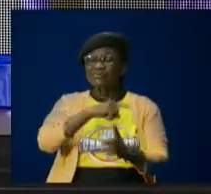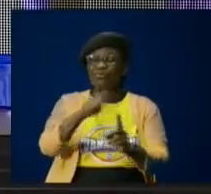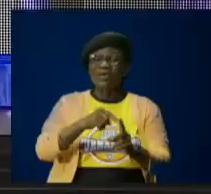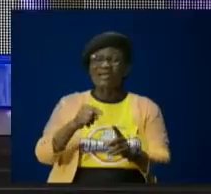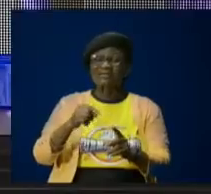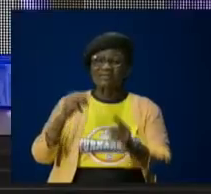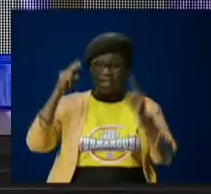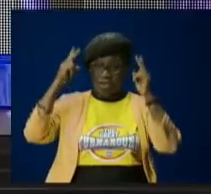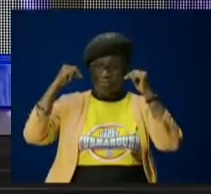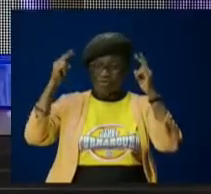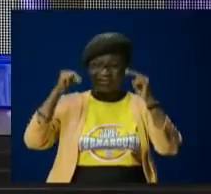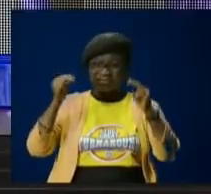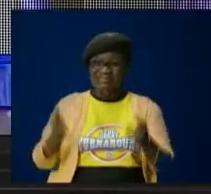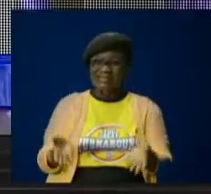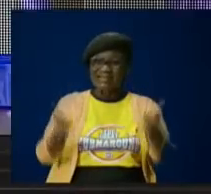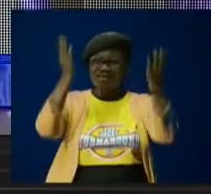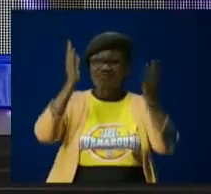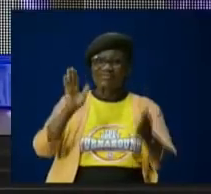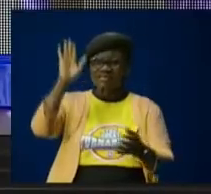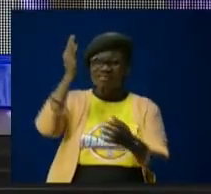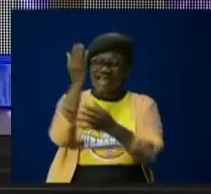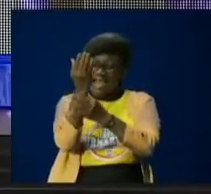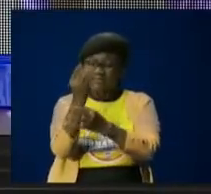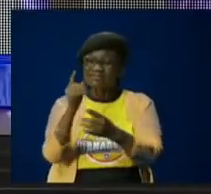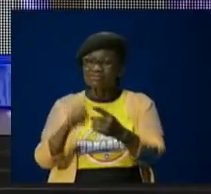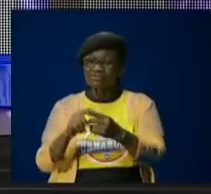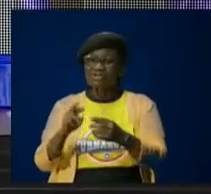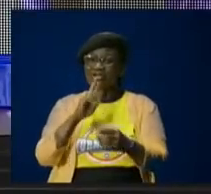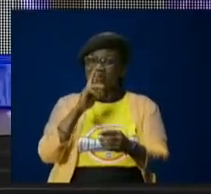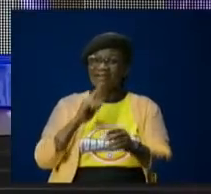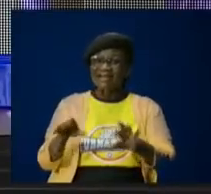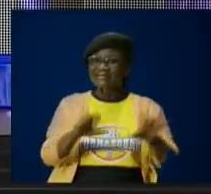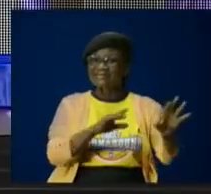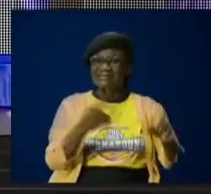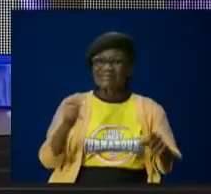Sea, the wind blew.